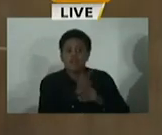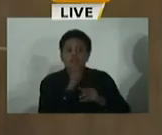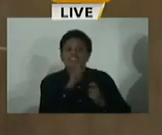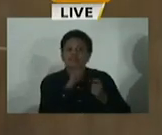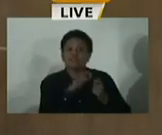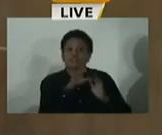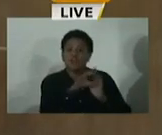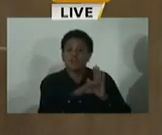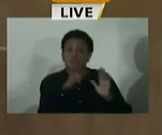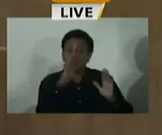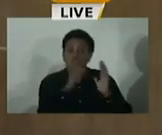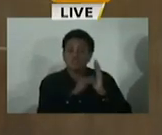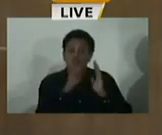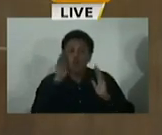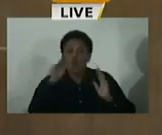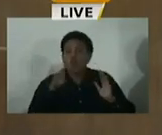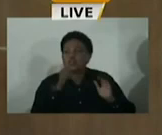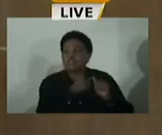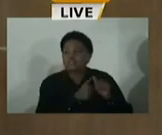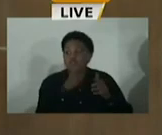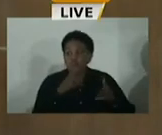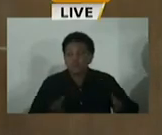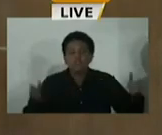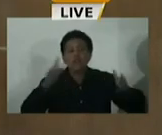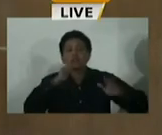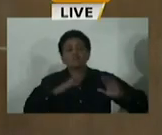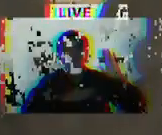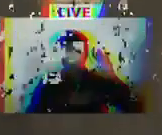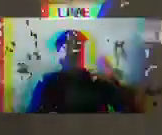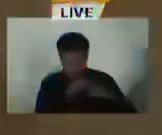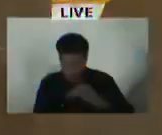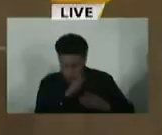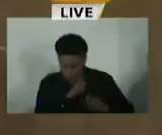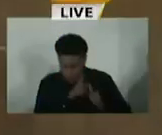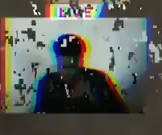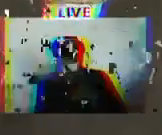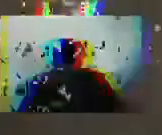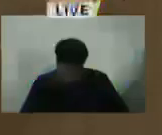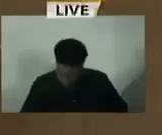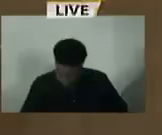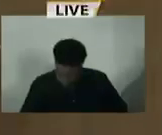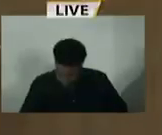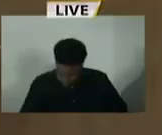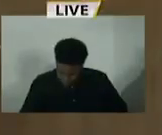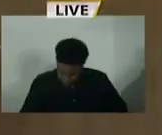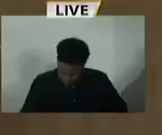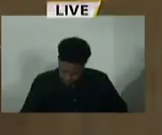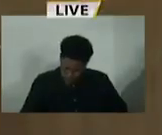which binds us all and which each one of us in here swore an oath to uphold and defend. We are on the